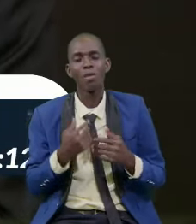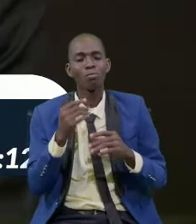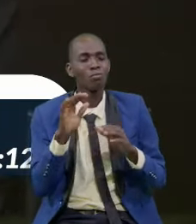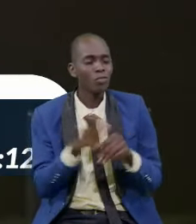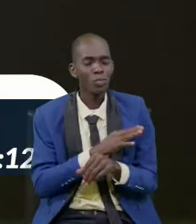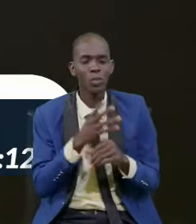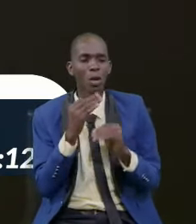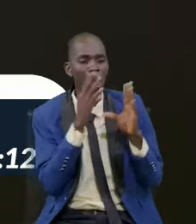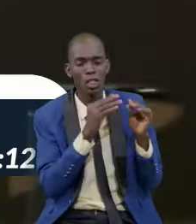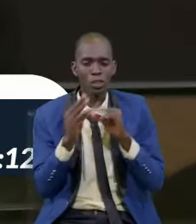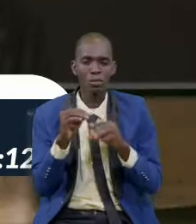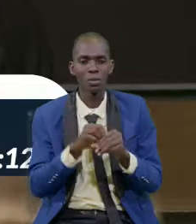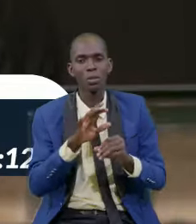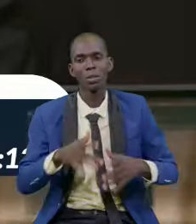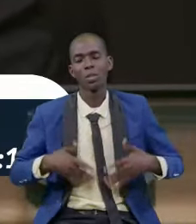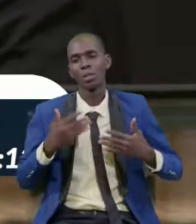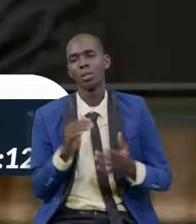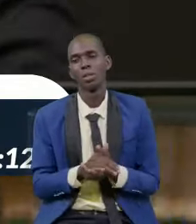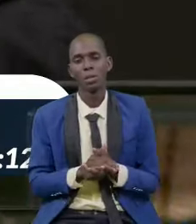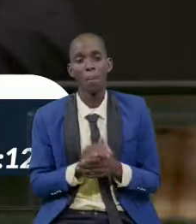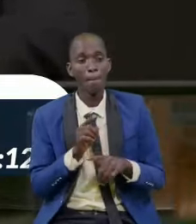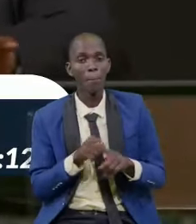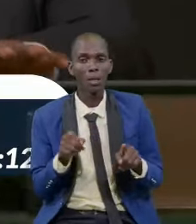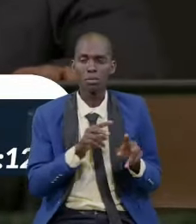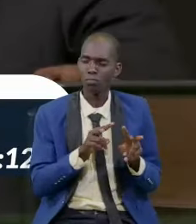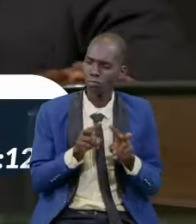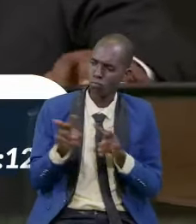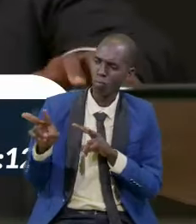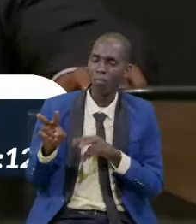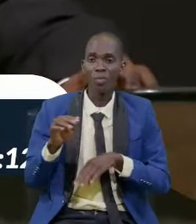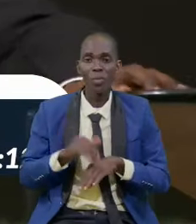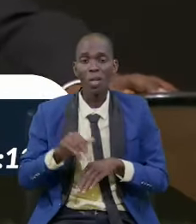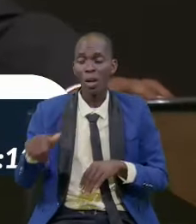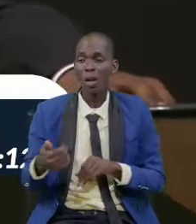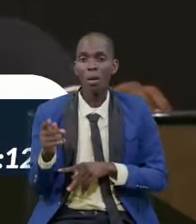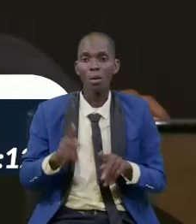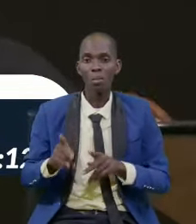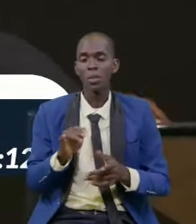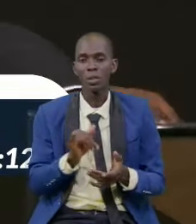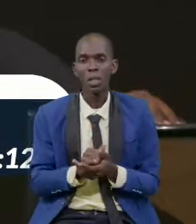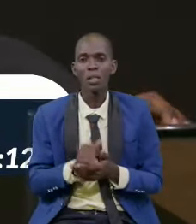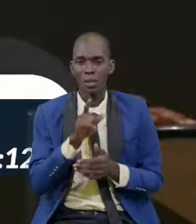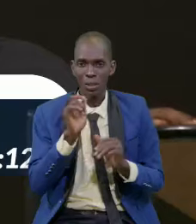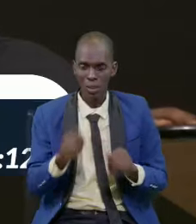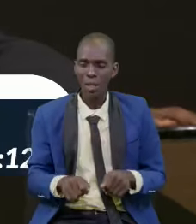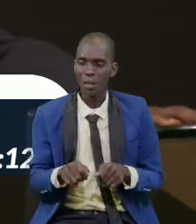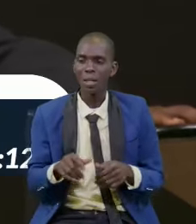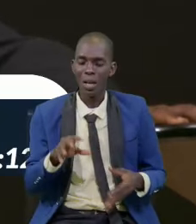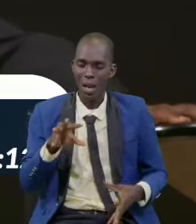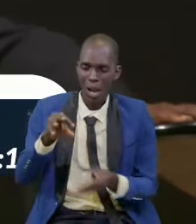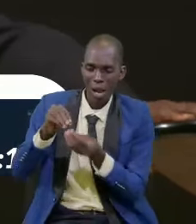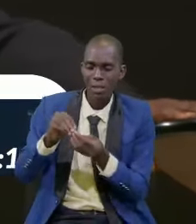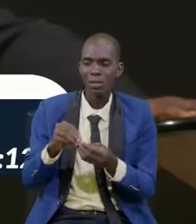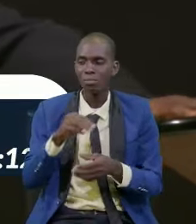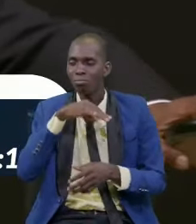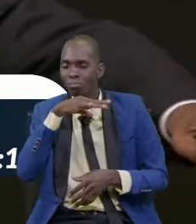lives. But they look at other people, they're delighted they can have something, a stain, a